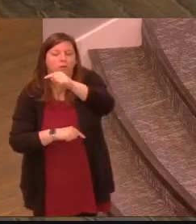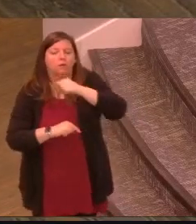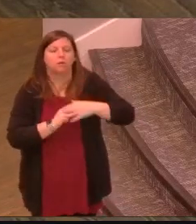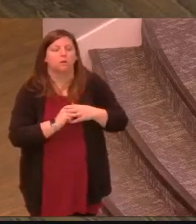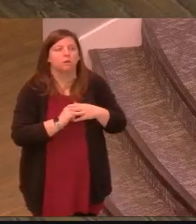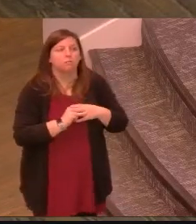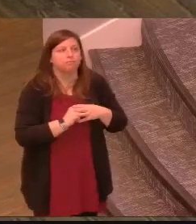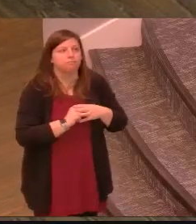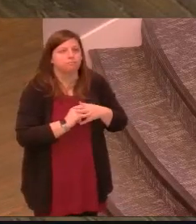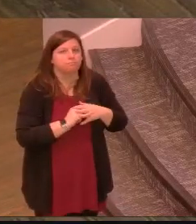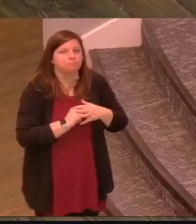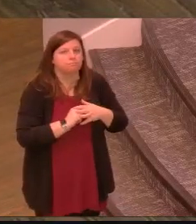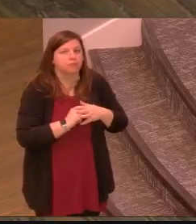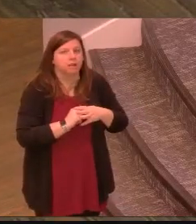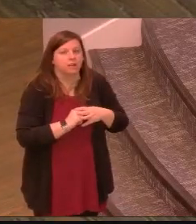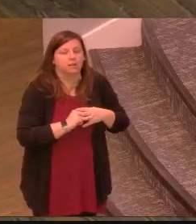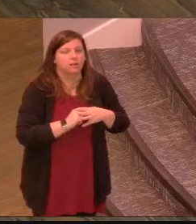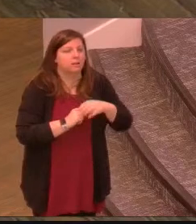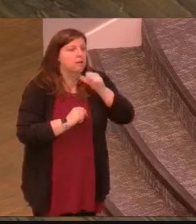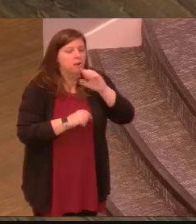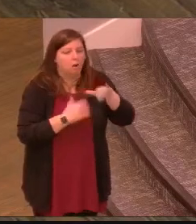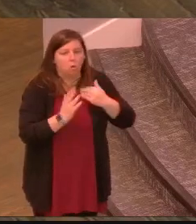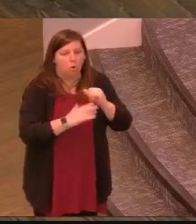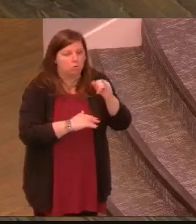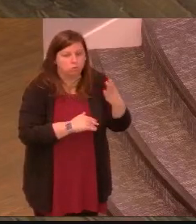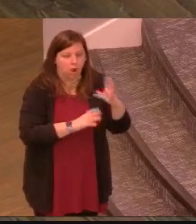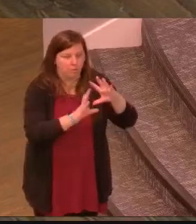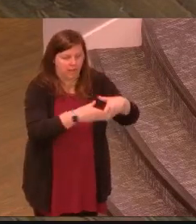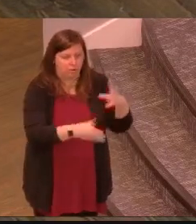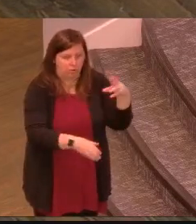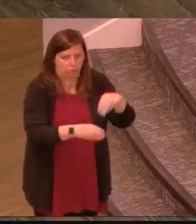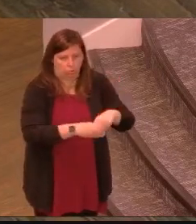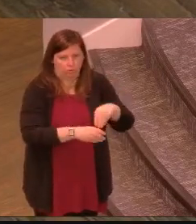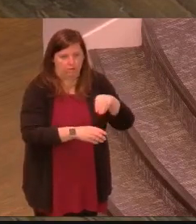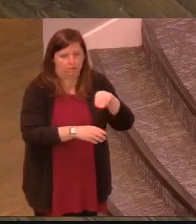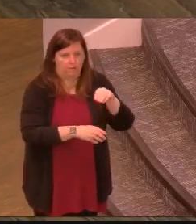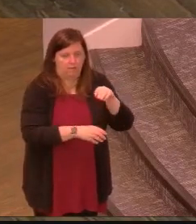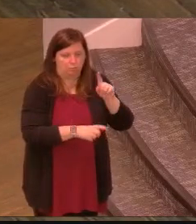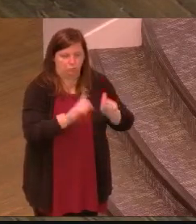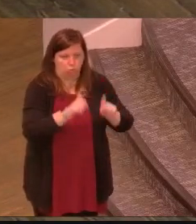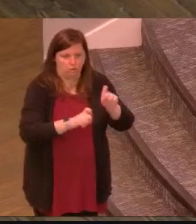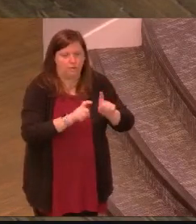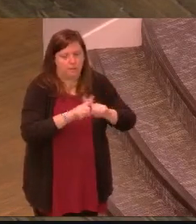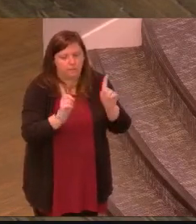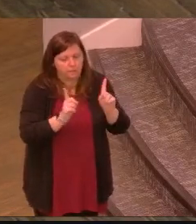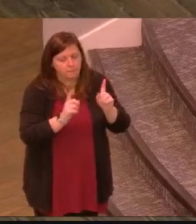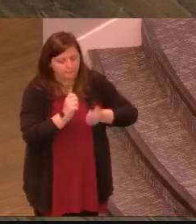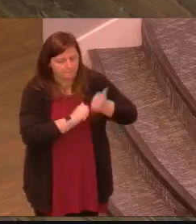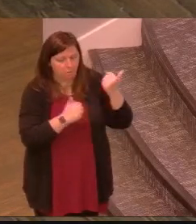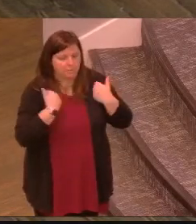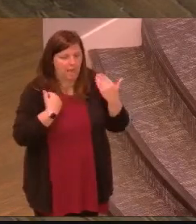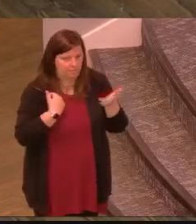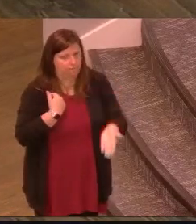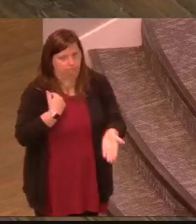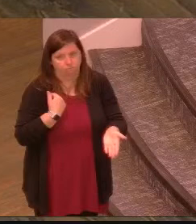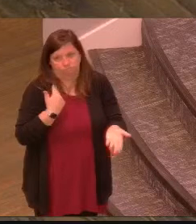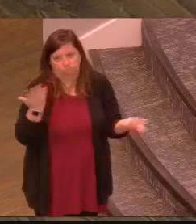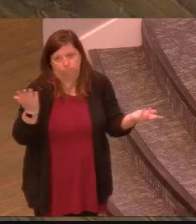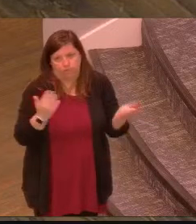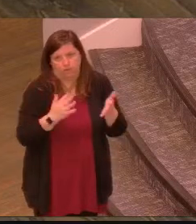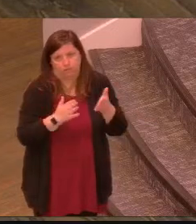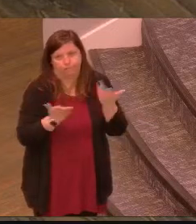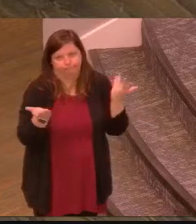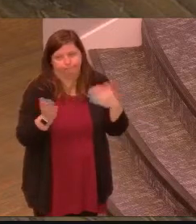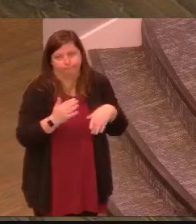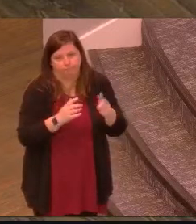are part of this survey, but most are. The major ones are for sure. And so as I have begun to review